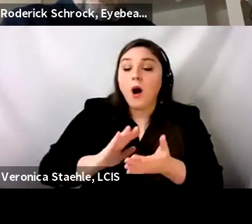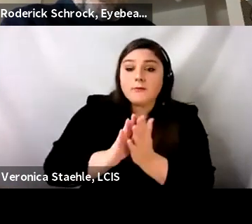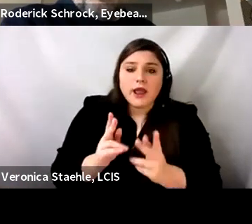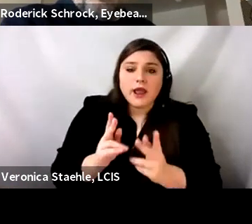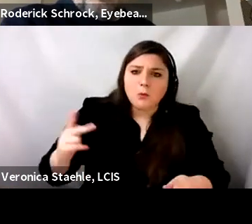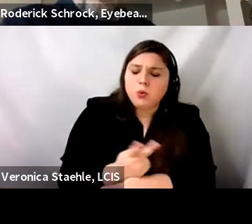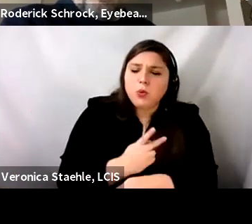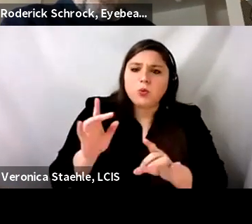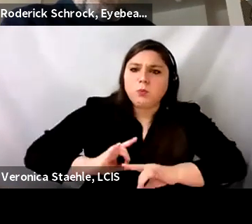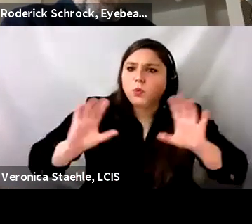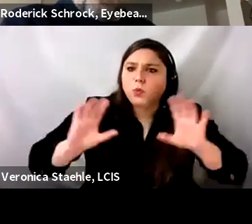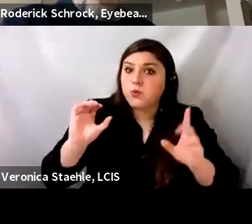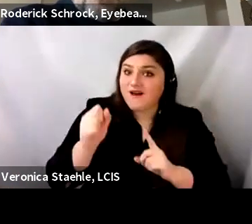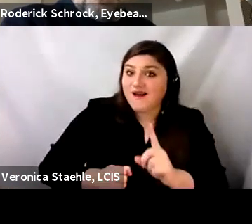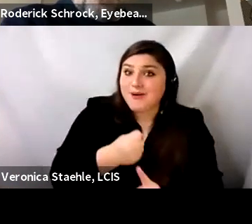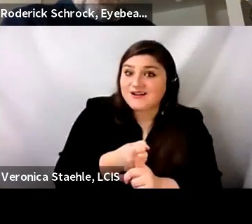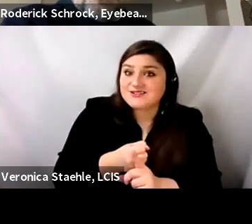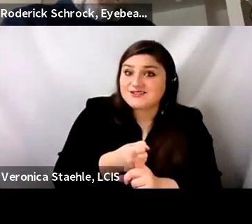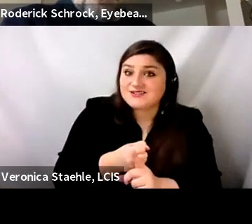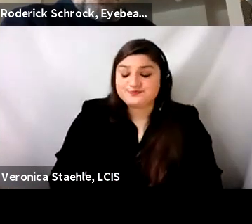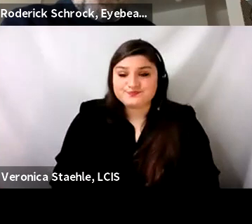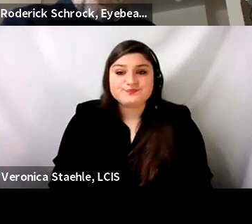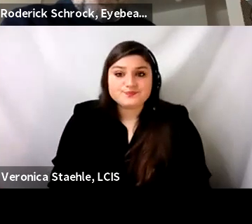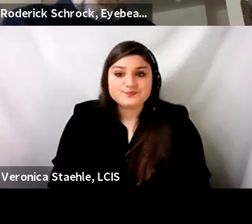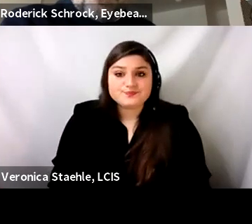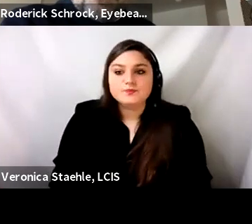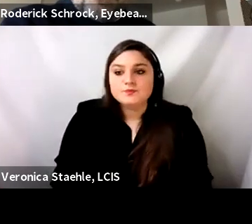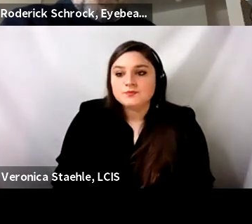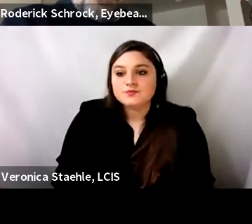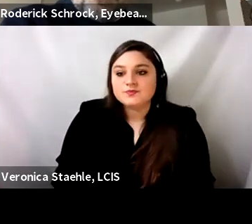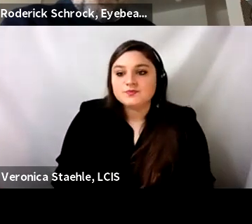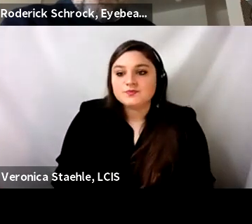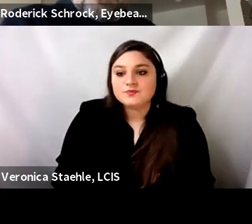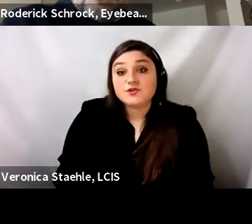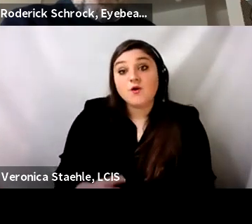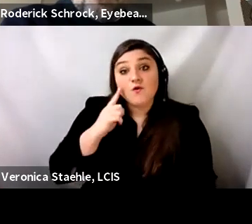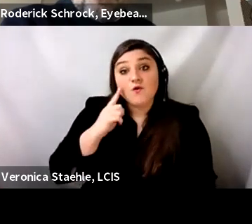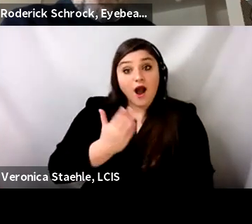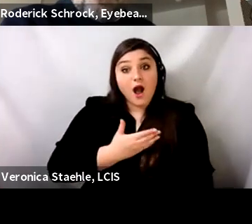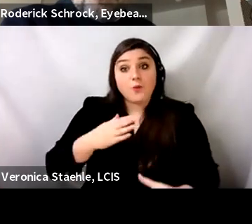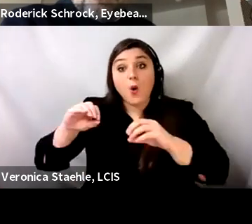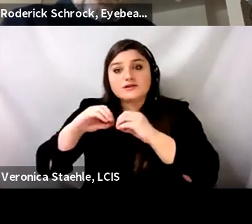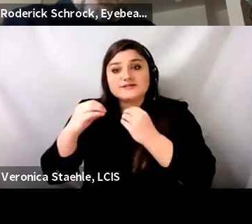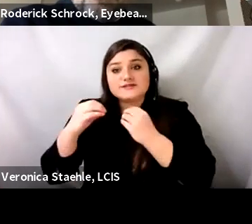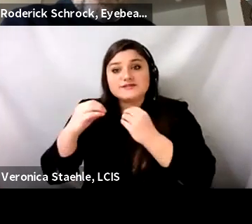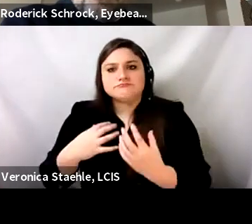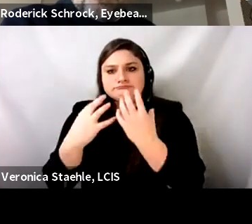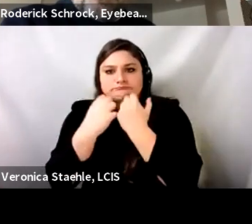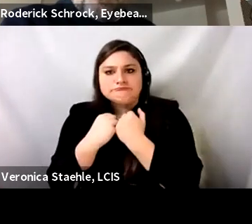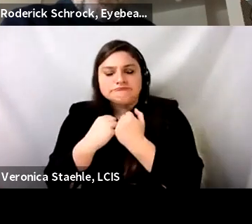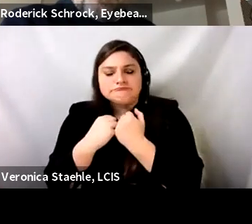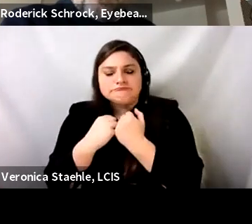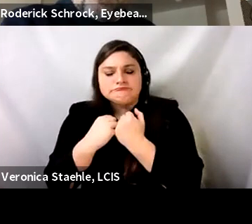devastating impacts. As an organization, resiliency and being able to